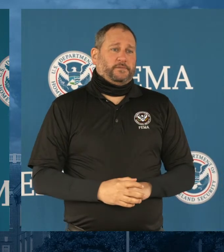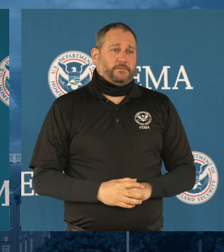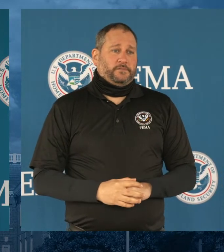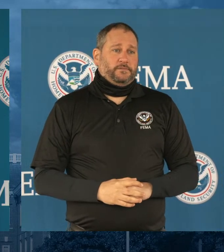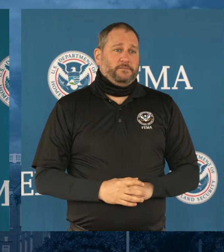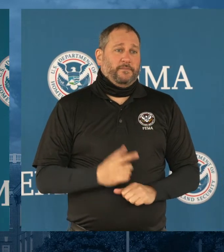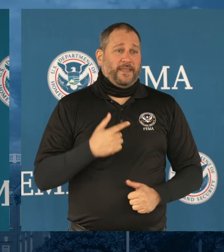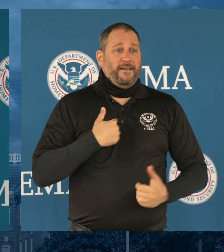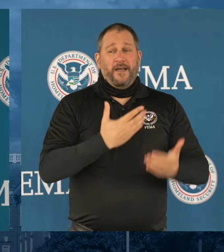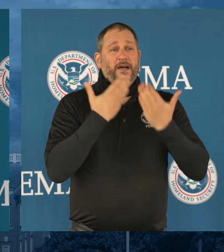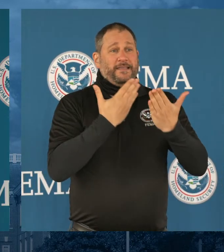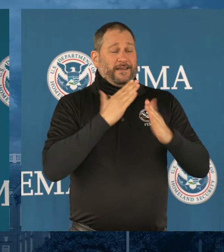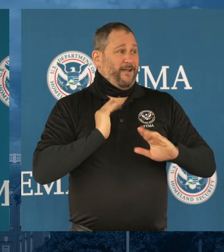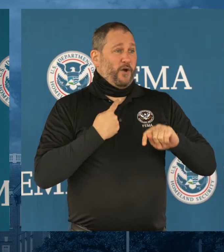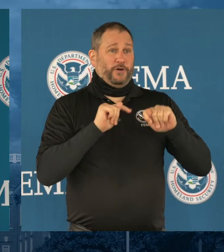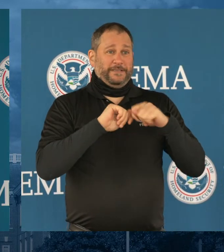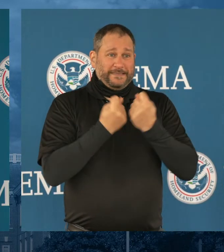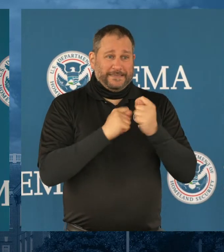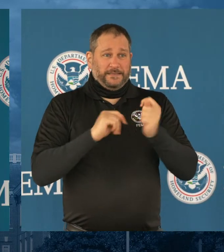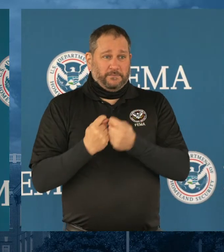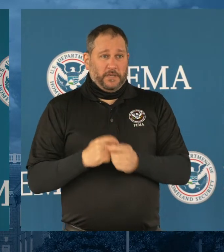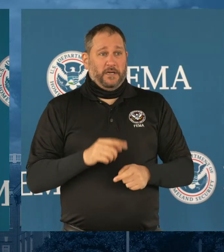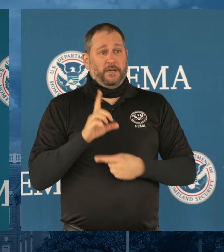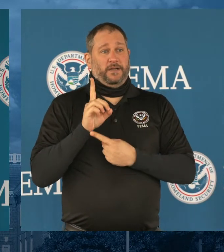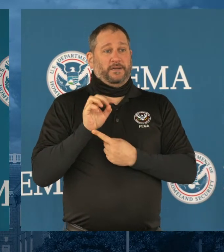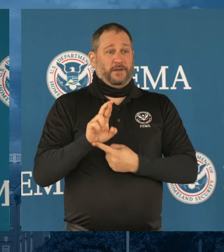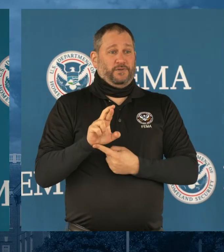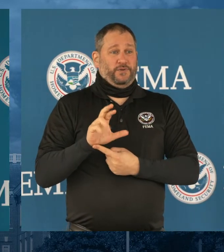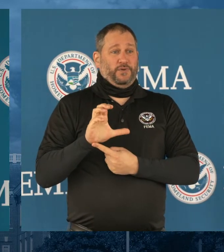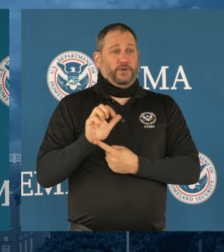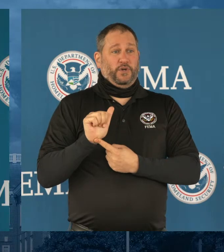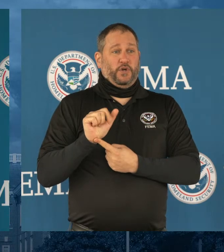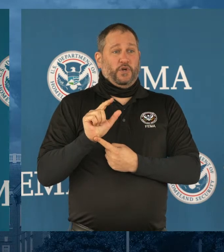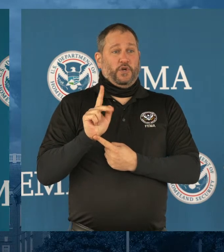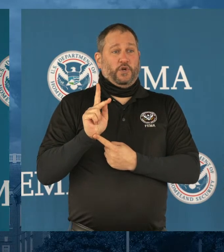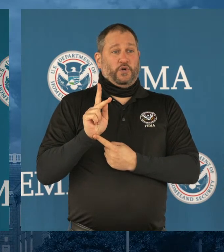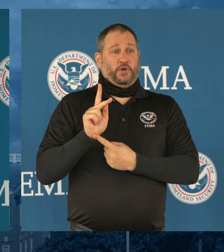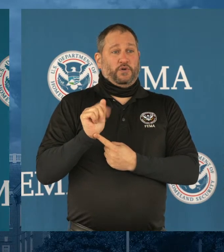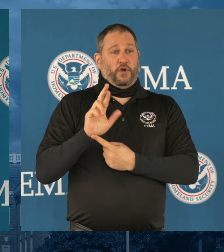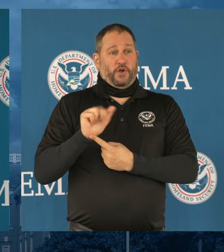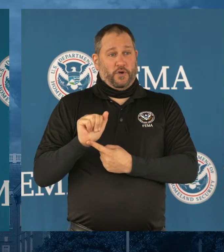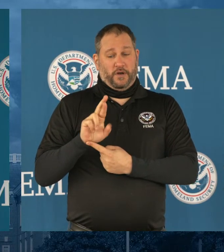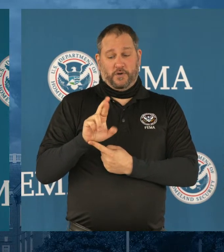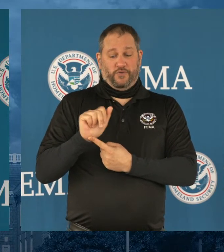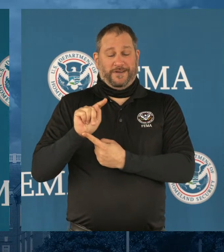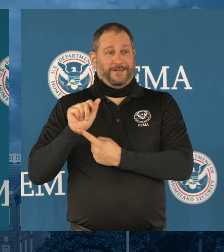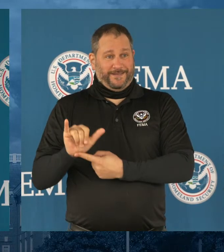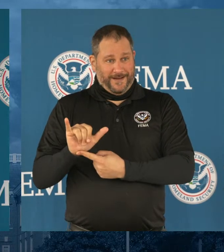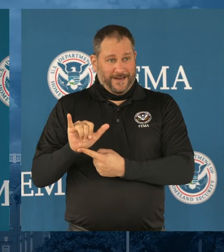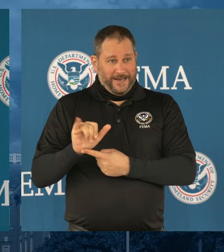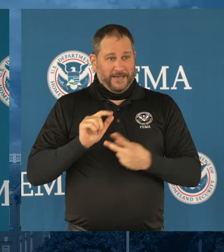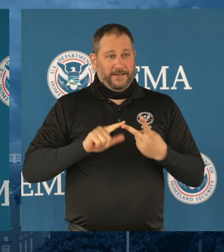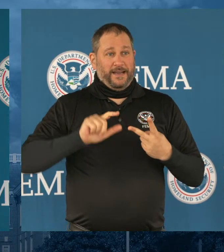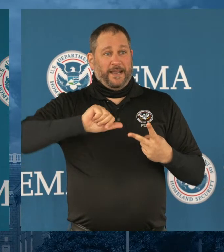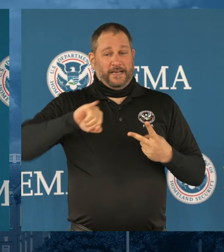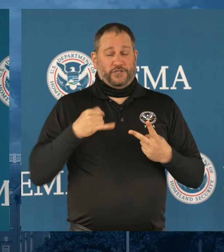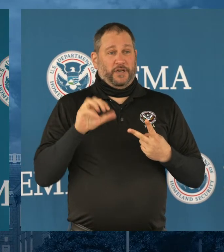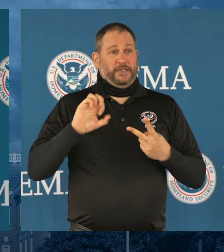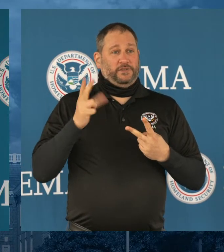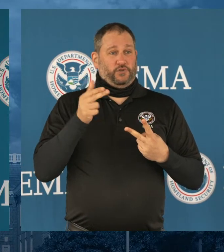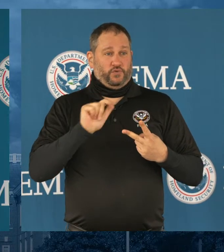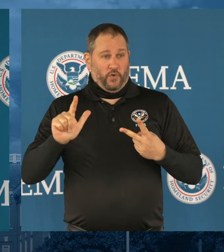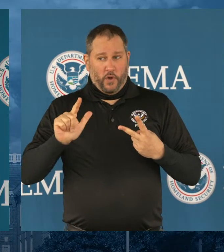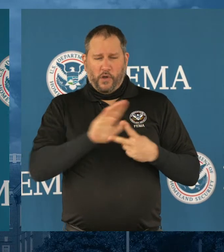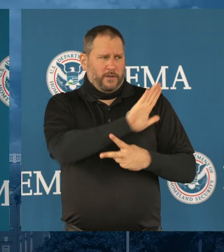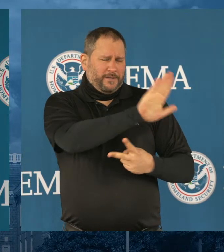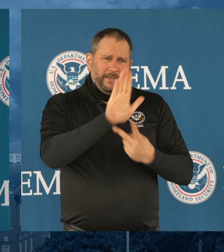our team, Dr. Kyle Rattay, who's here, and her team at Public Health, AJ Shaw and his team at